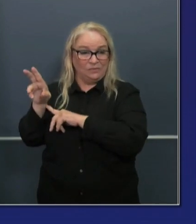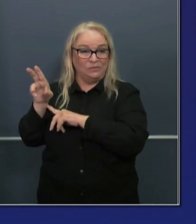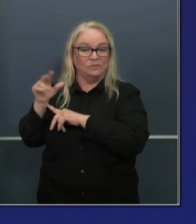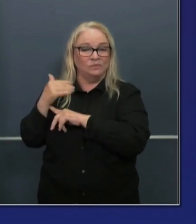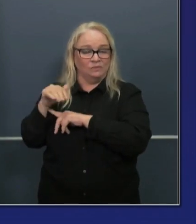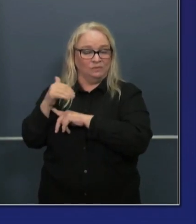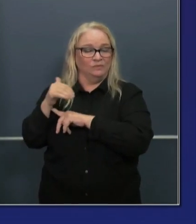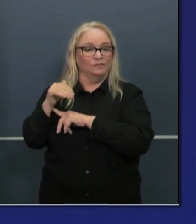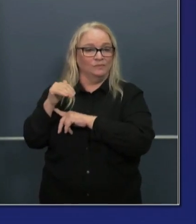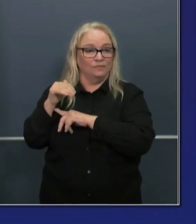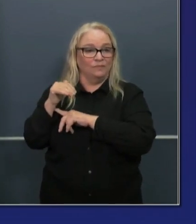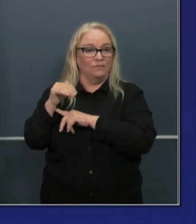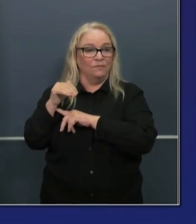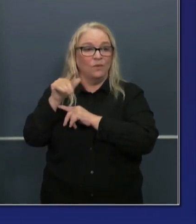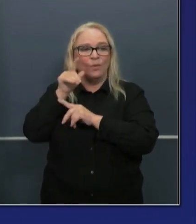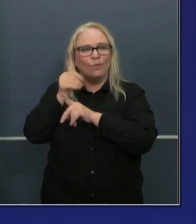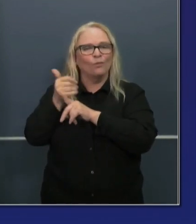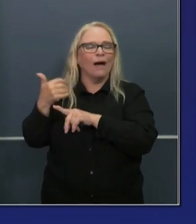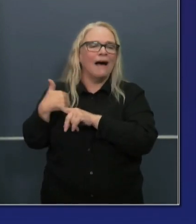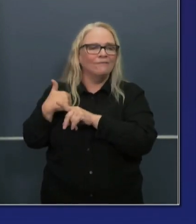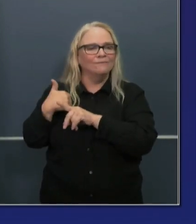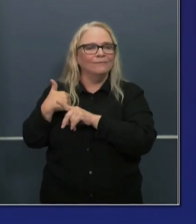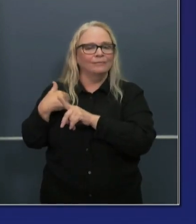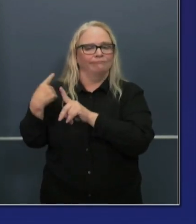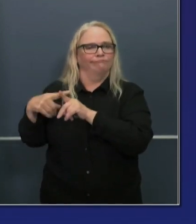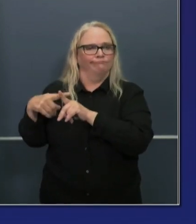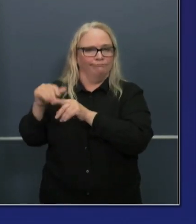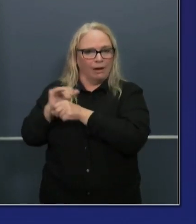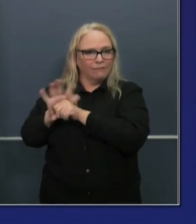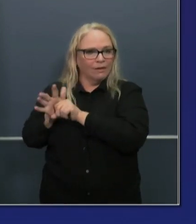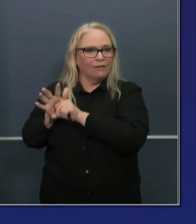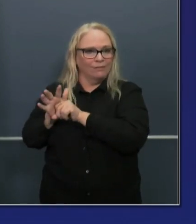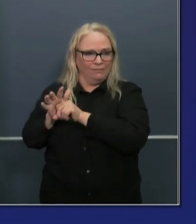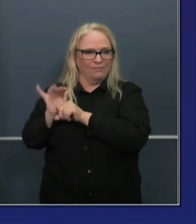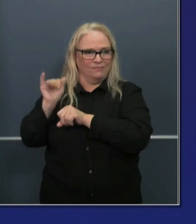Total ICU capacity, we have 10,906 beds,